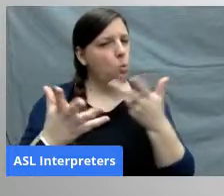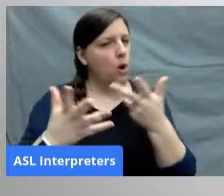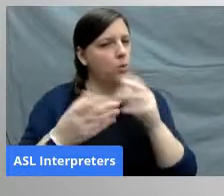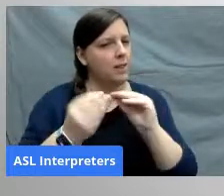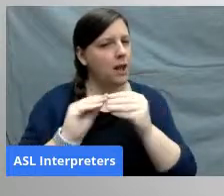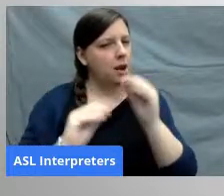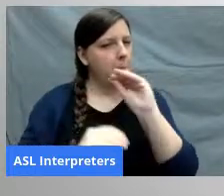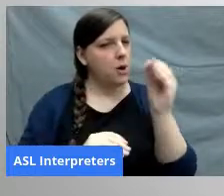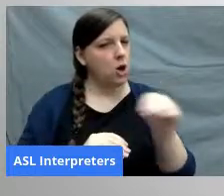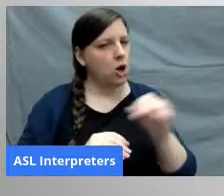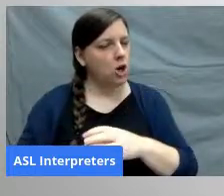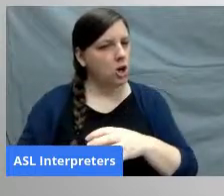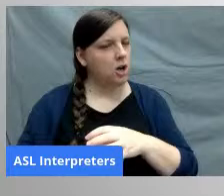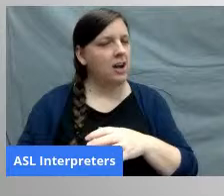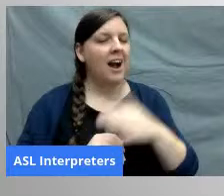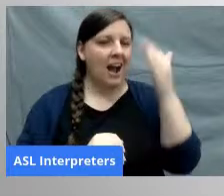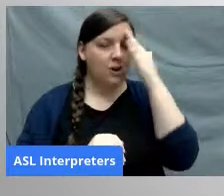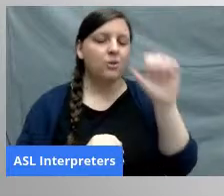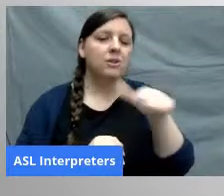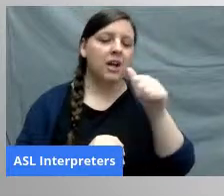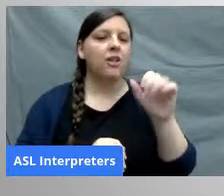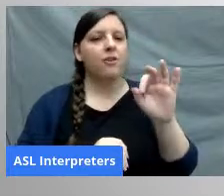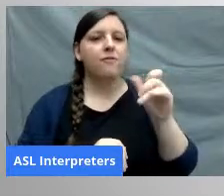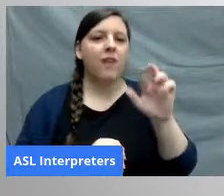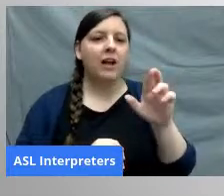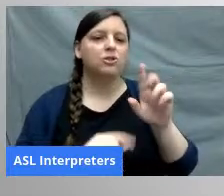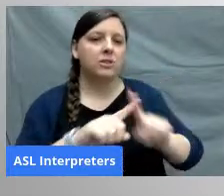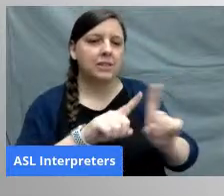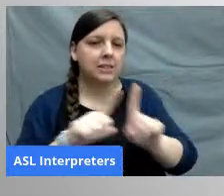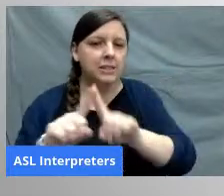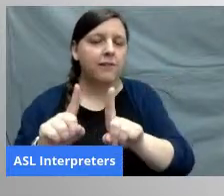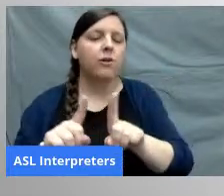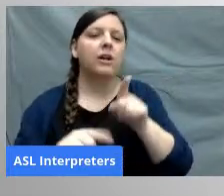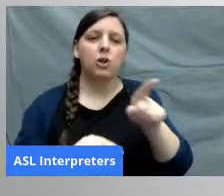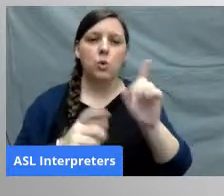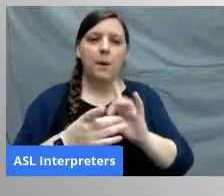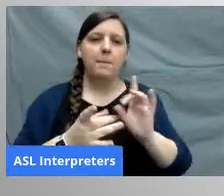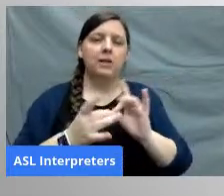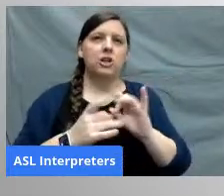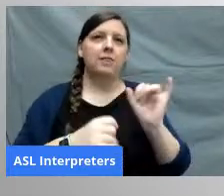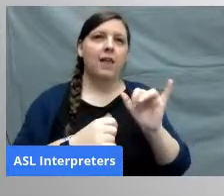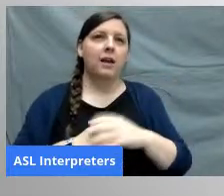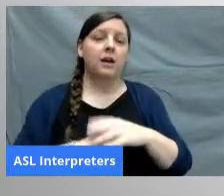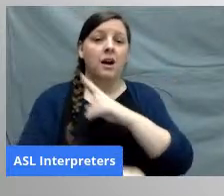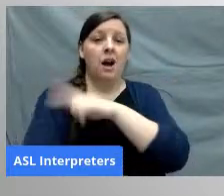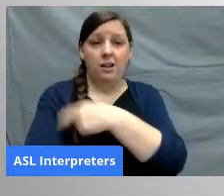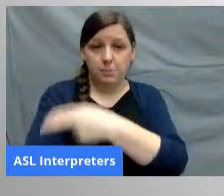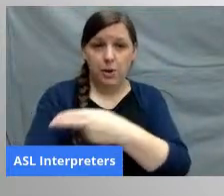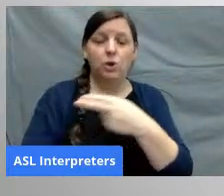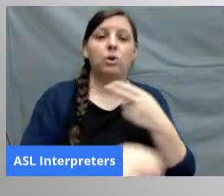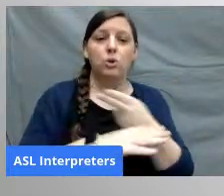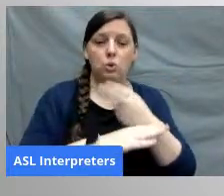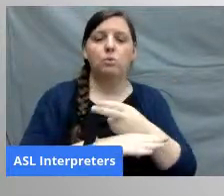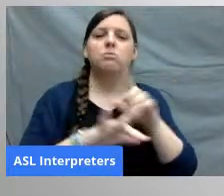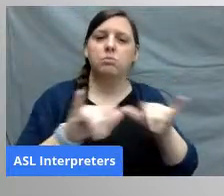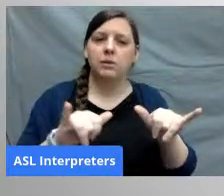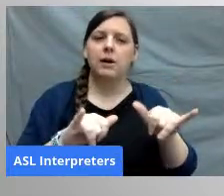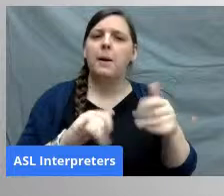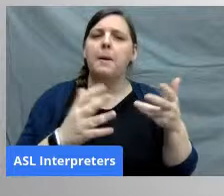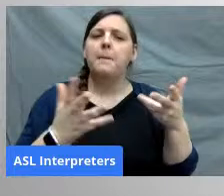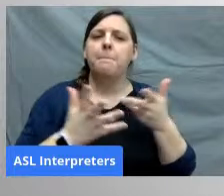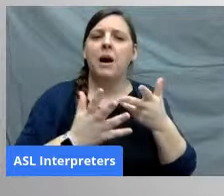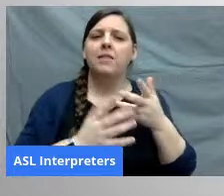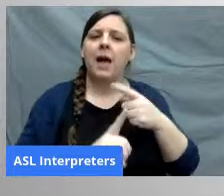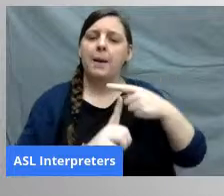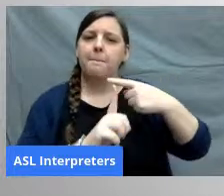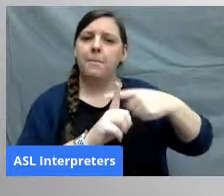same, particularly like some of these factors that you mentioned, like hospital use and things like that. But what was the positivity